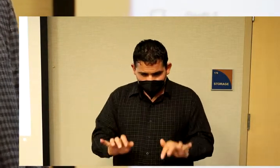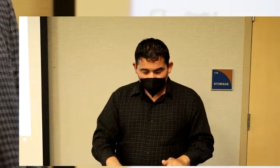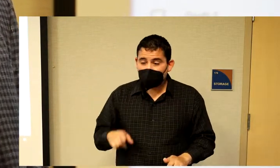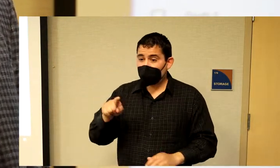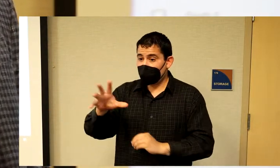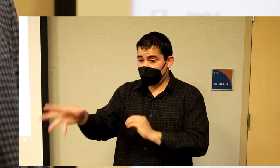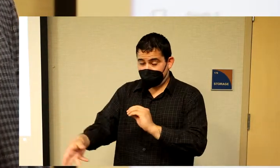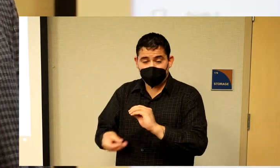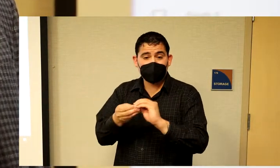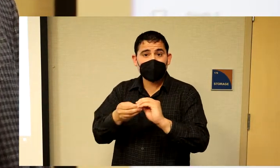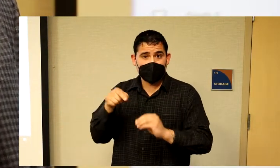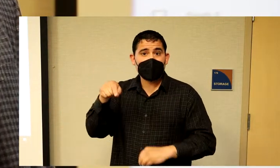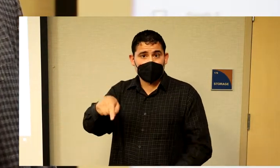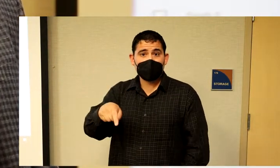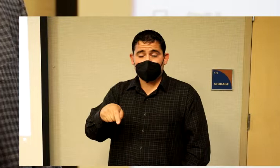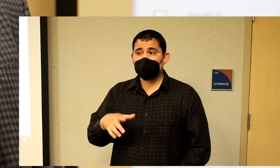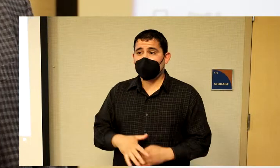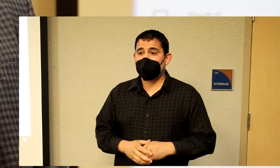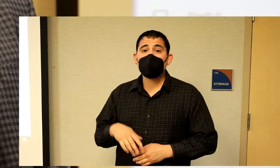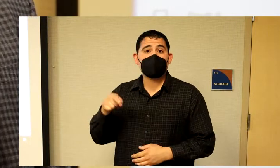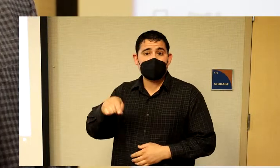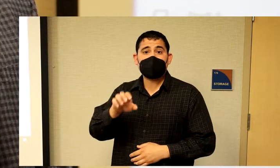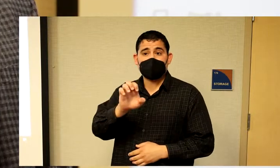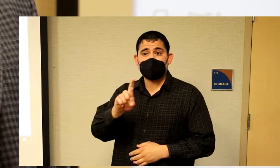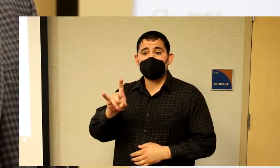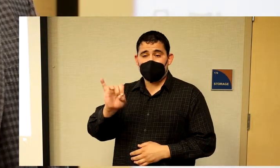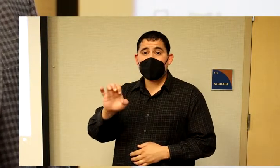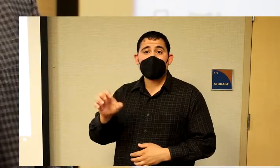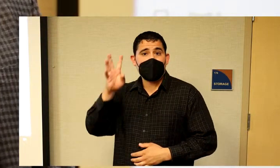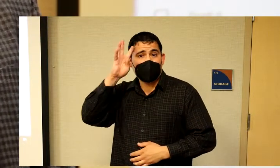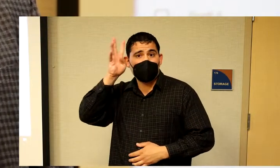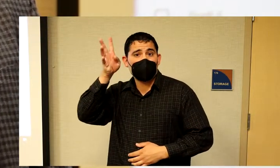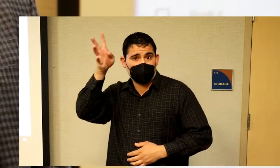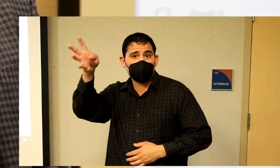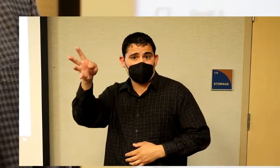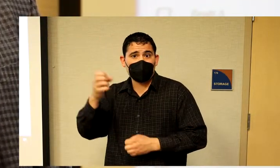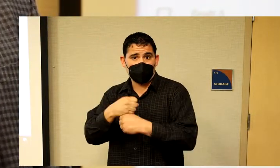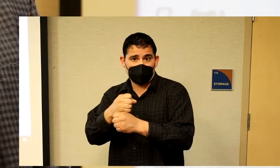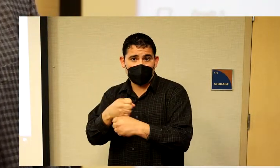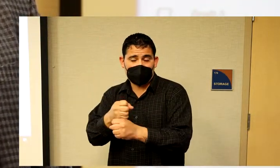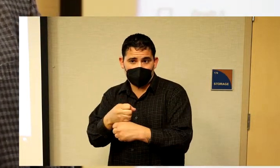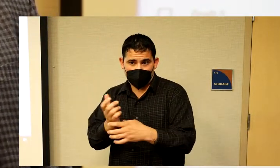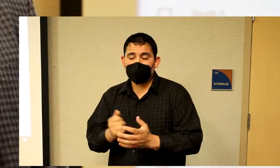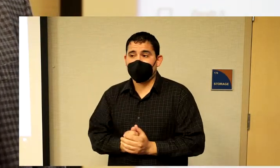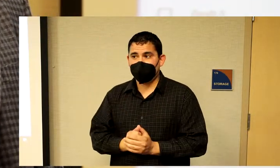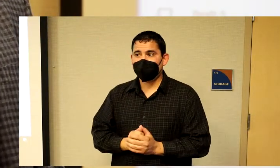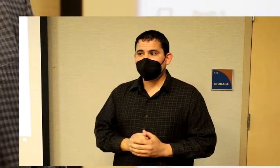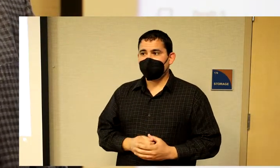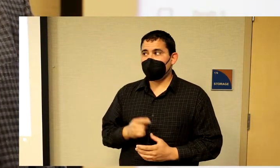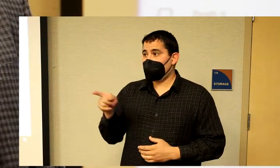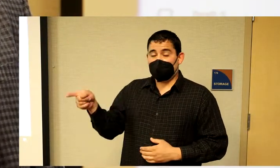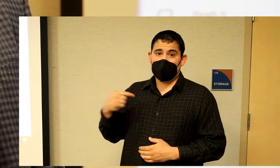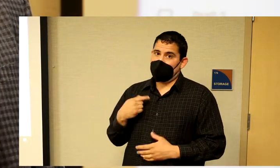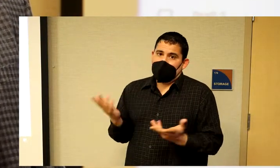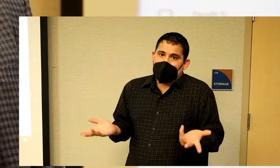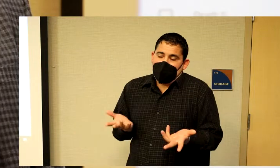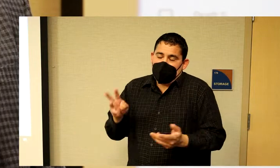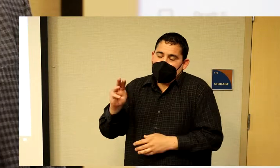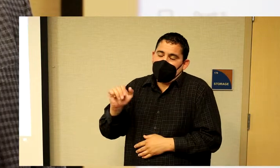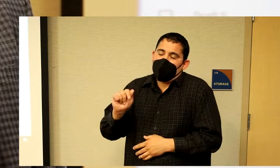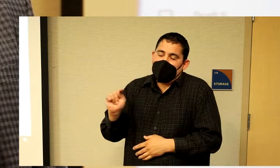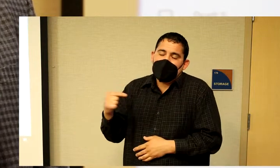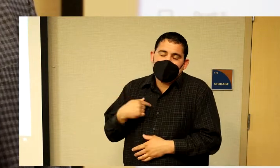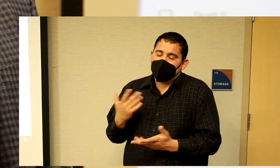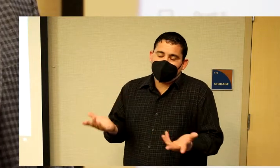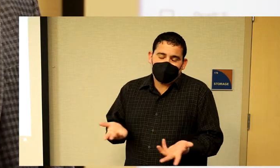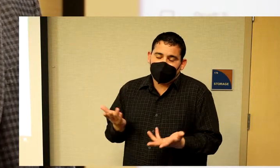this. Map number 6 is Eddie's creation, from what he heard last time, is my understanding. I was not here, so. One thing I would like